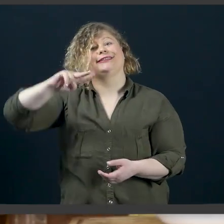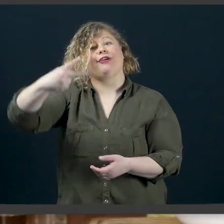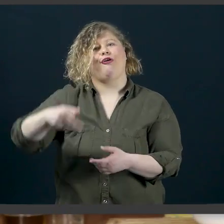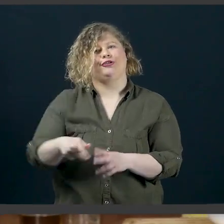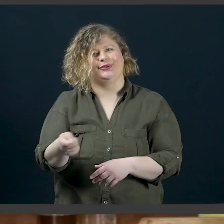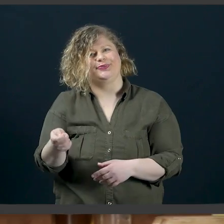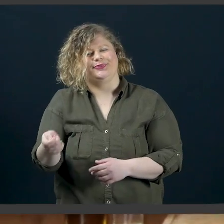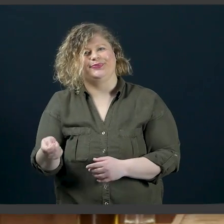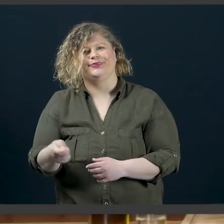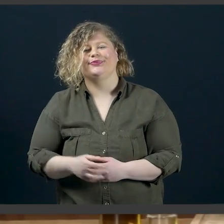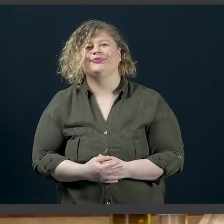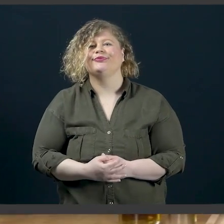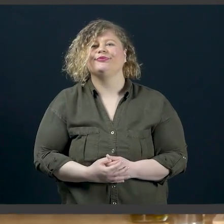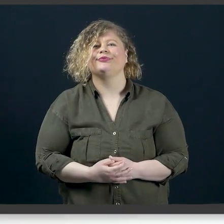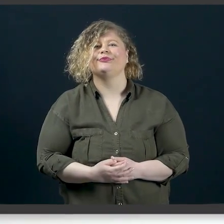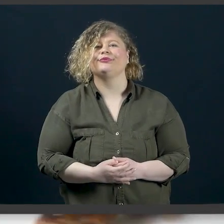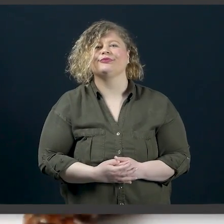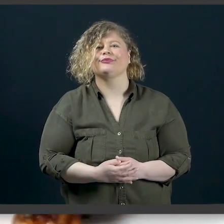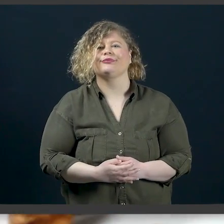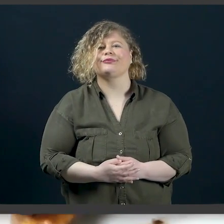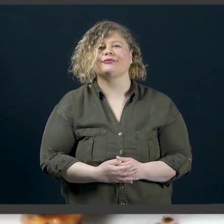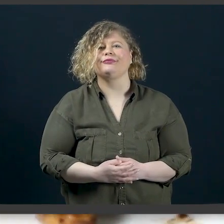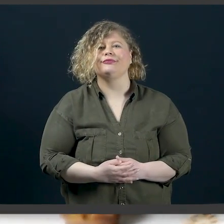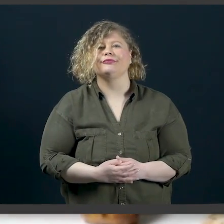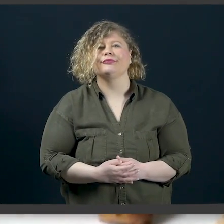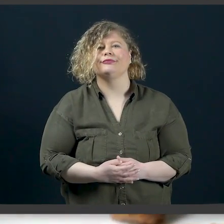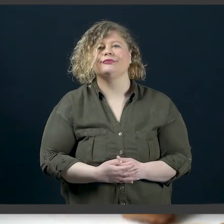The first batch is ready.